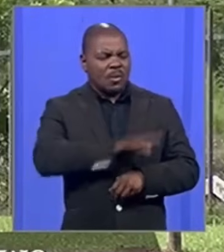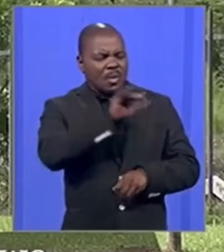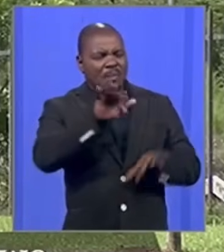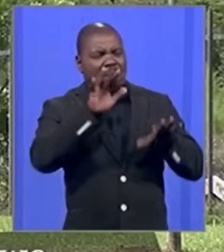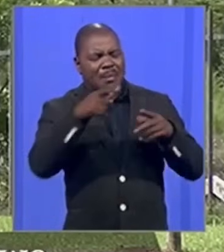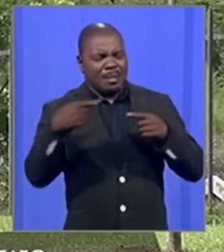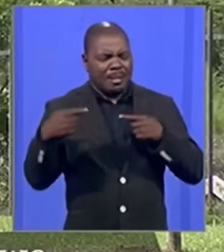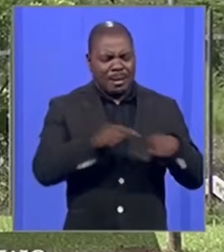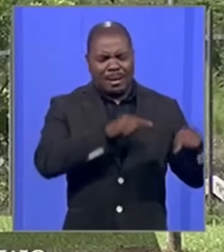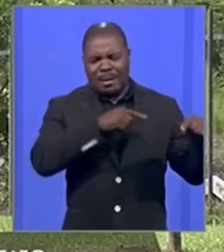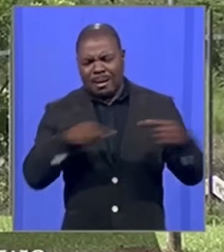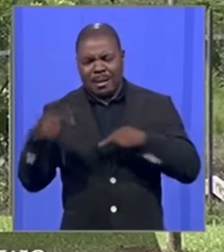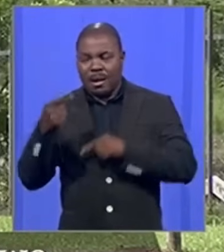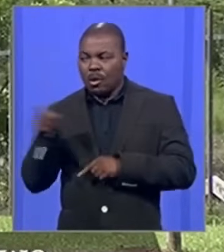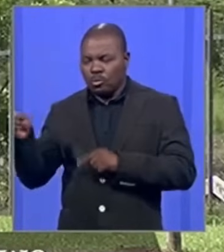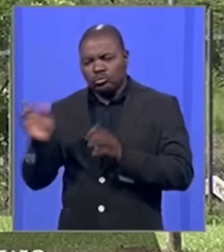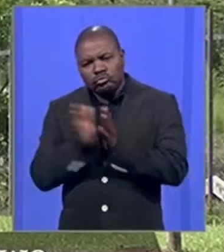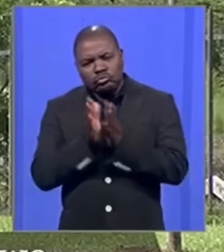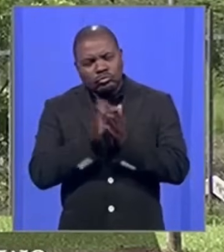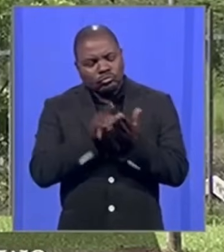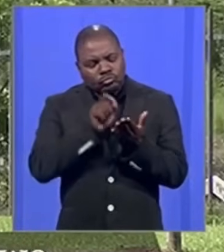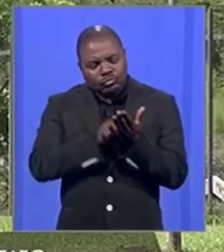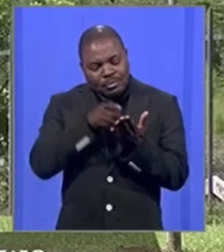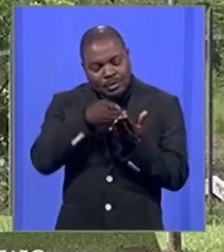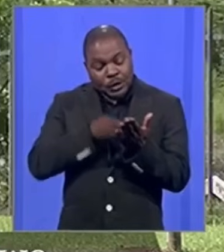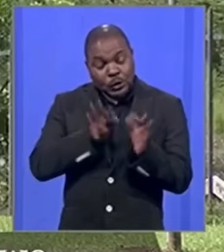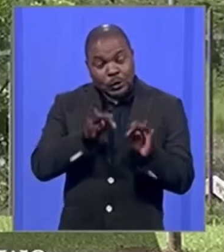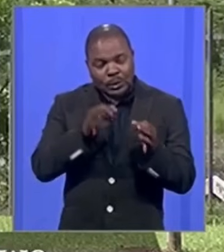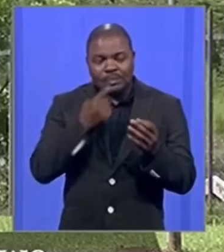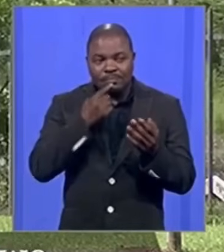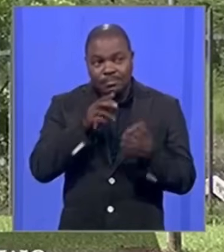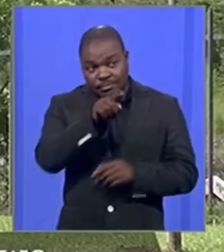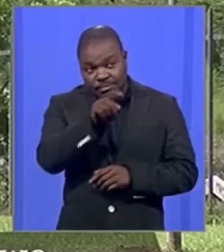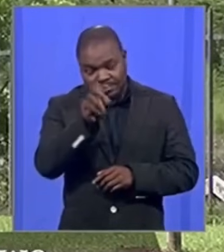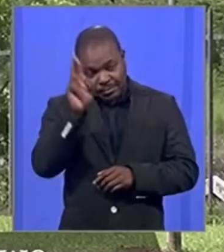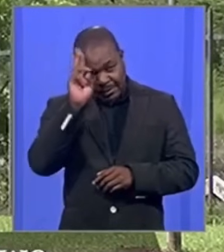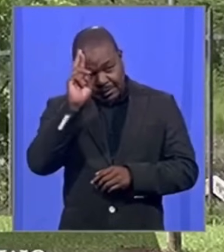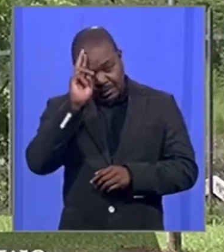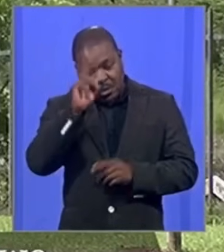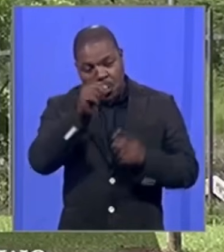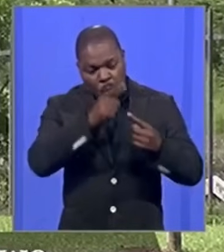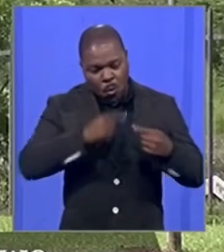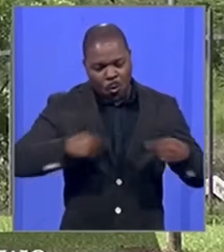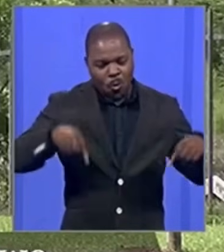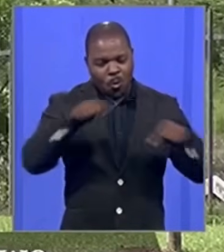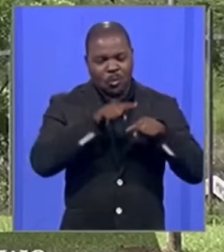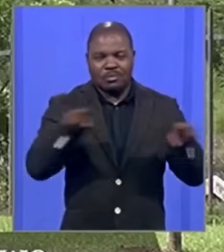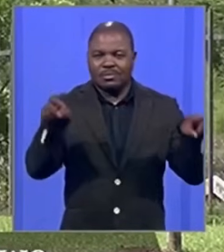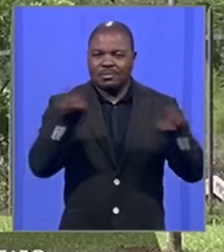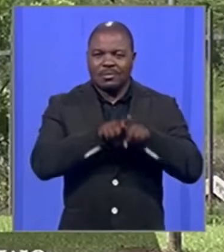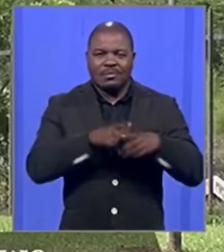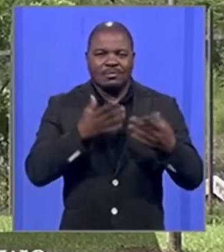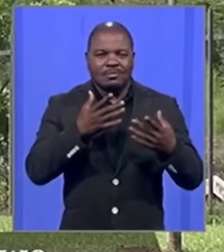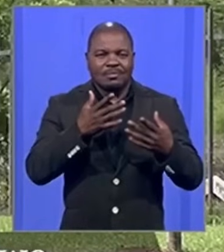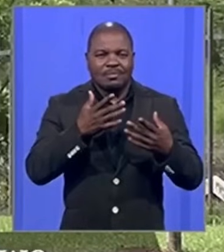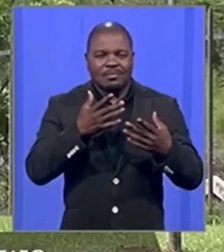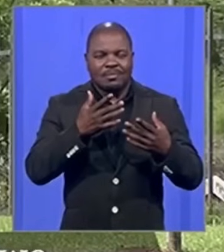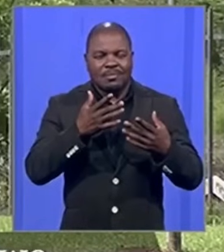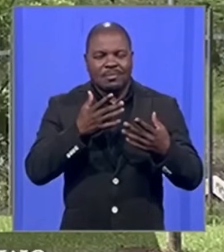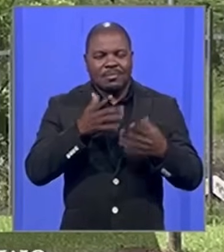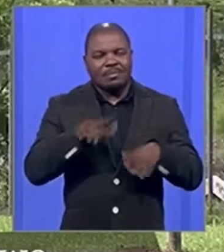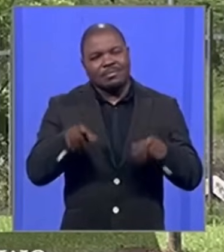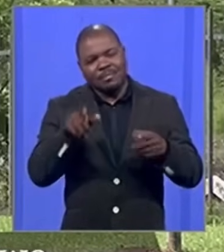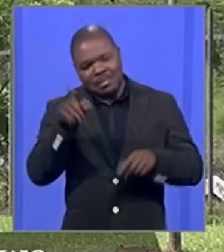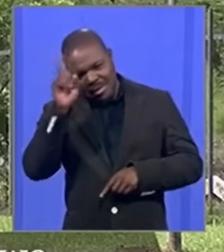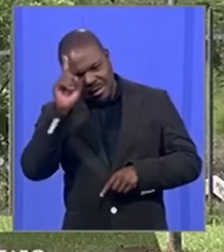other, encouraging people and just reminding people that we are all of the same color, no matter